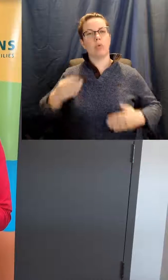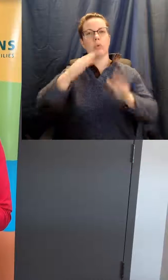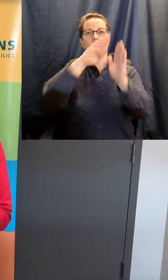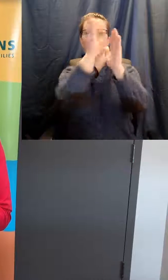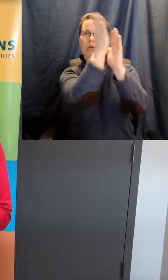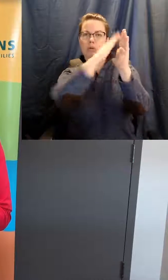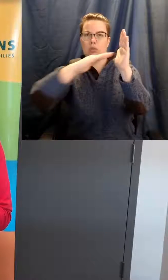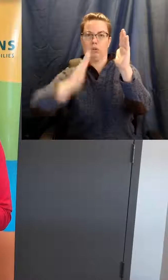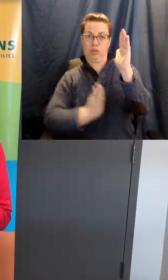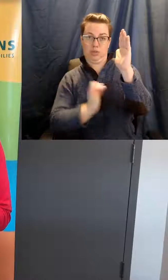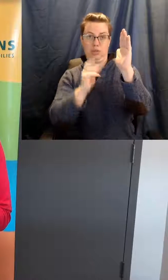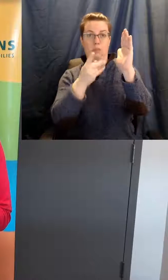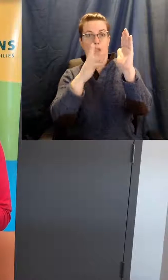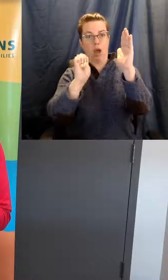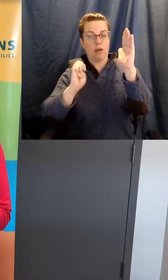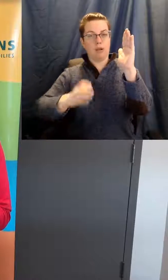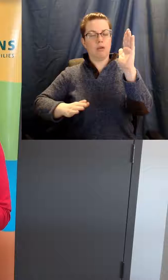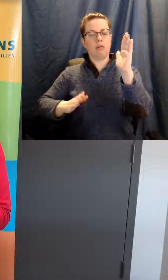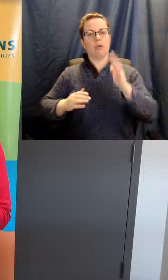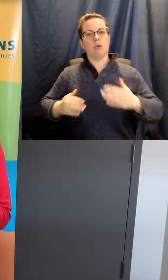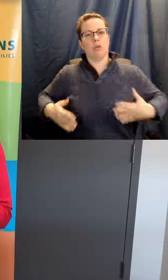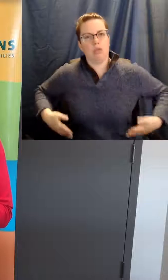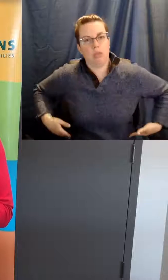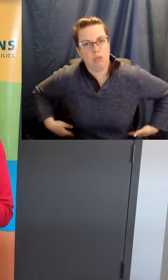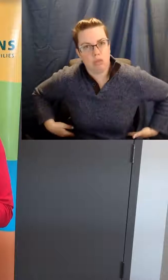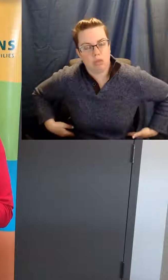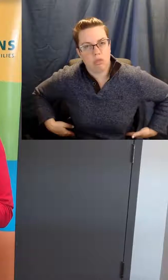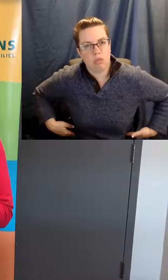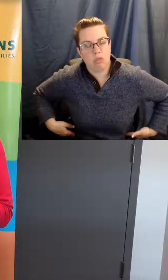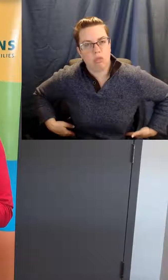over because she's having to get over top of those toes, those feet.